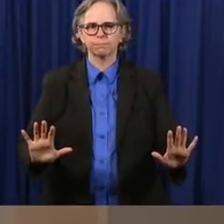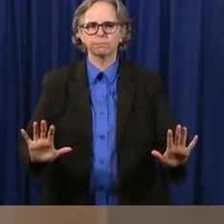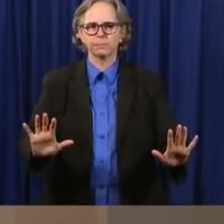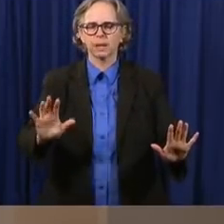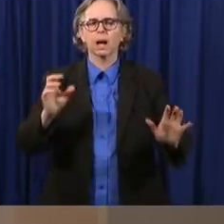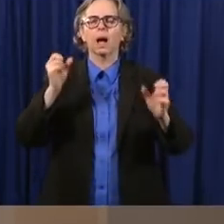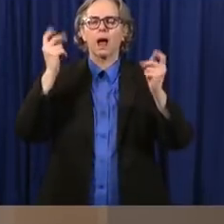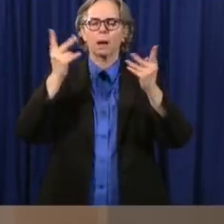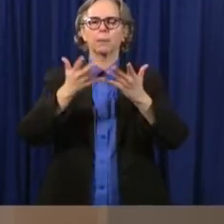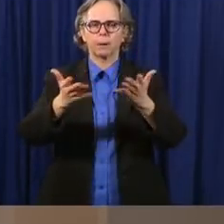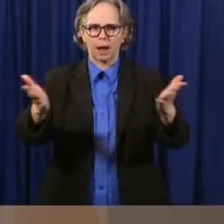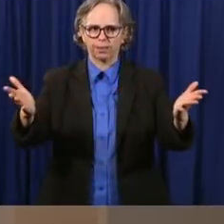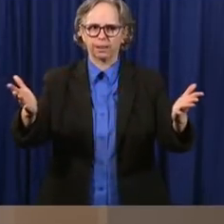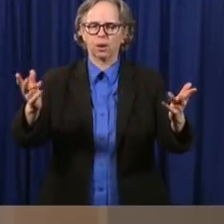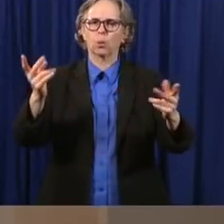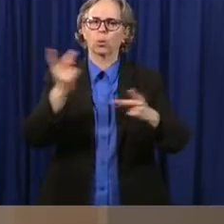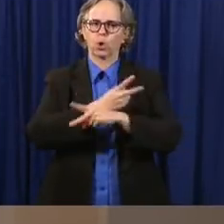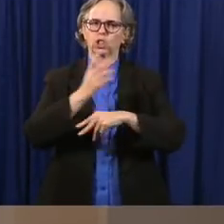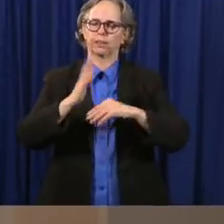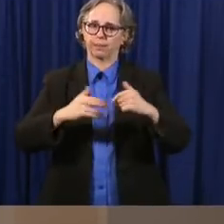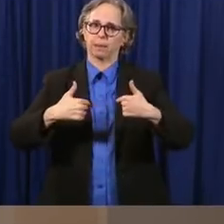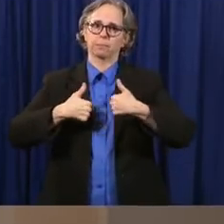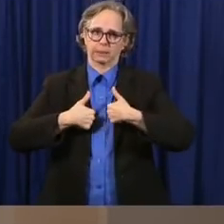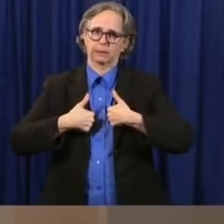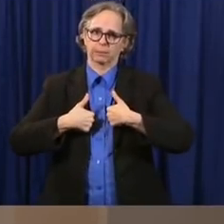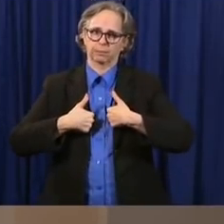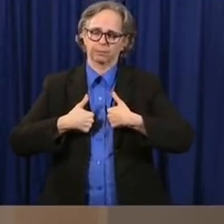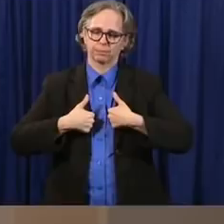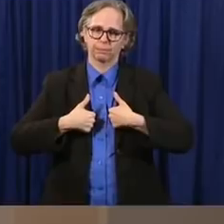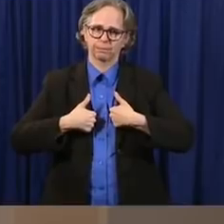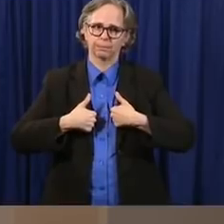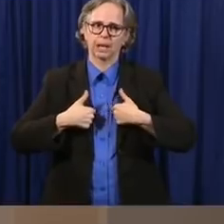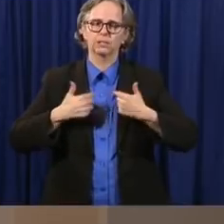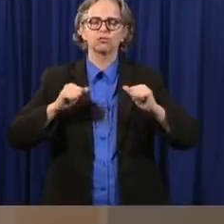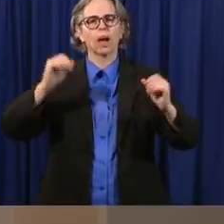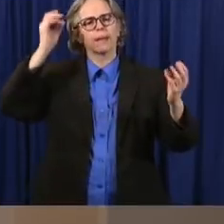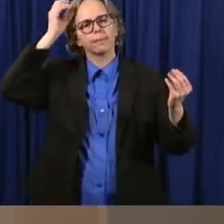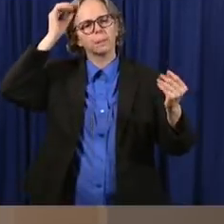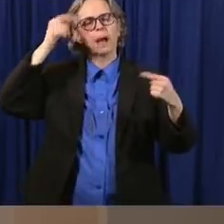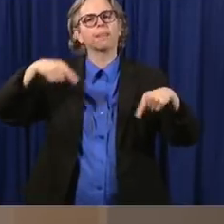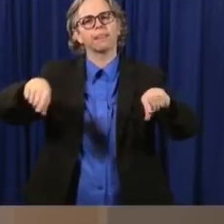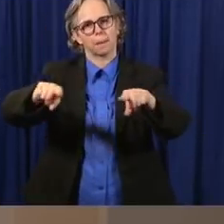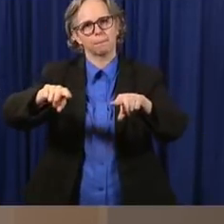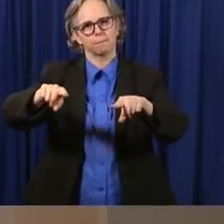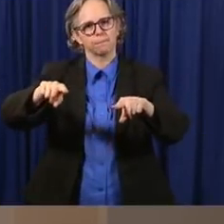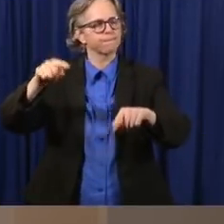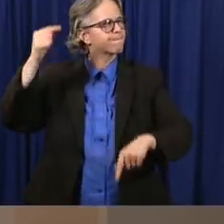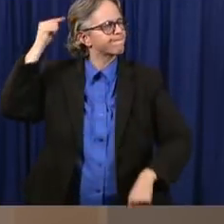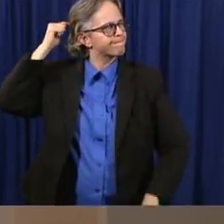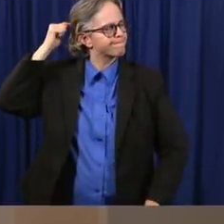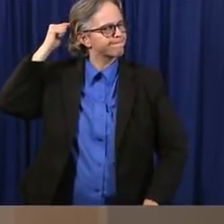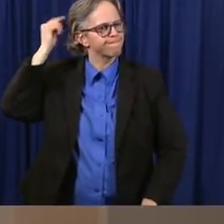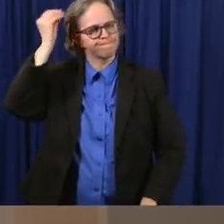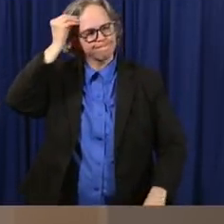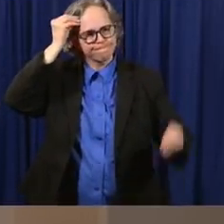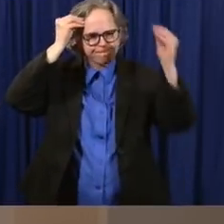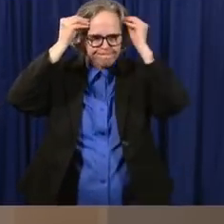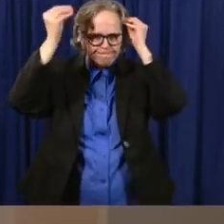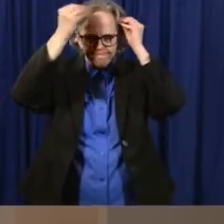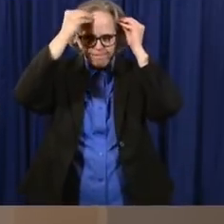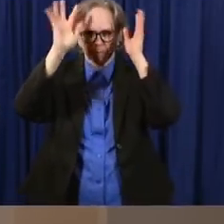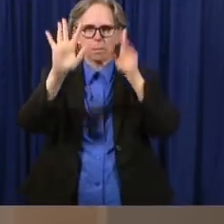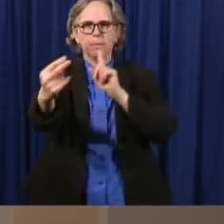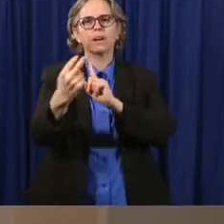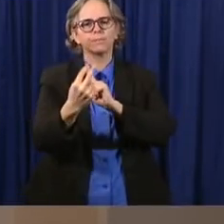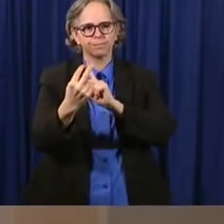worse than you do or I do, and I always think about them. I always think about what somebody who's really struggling has to